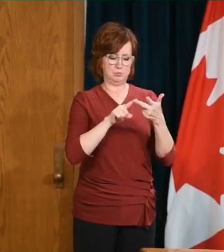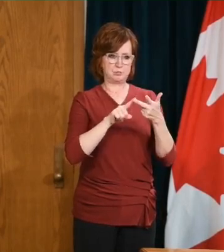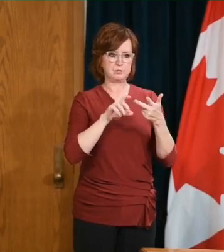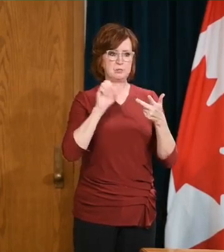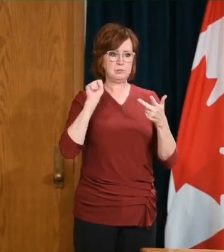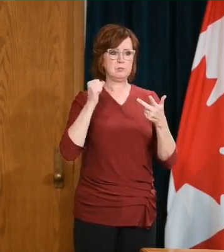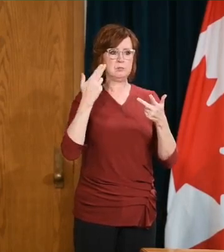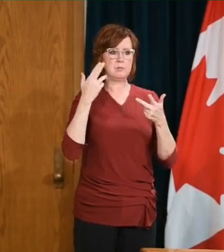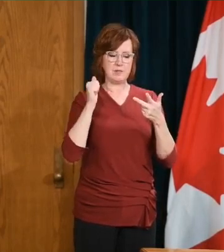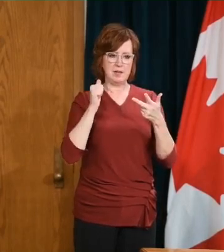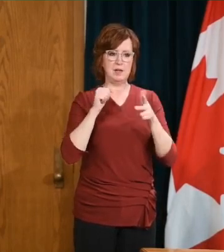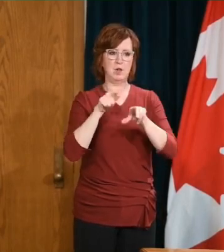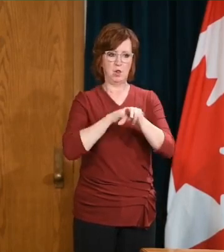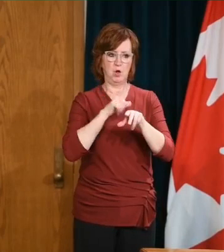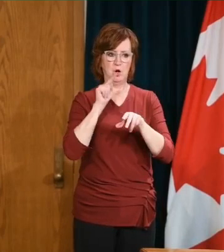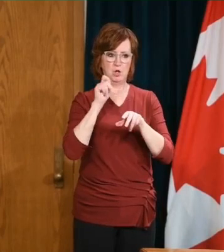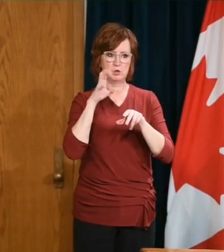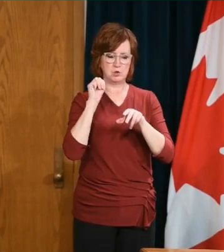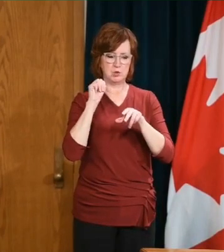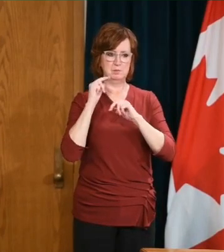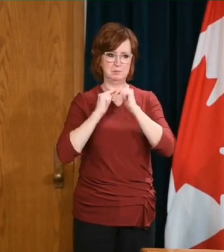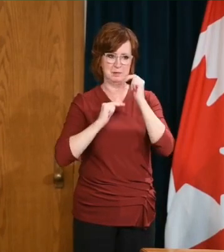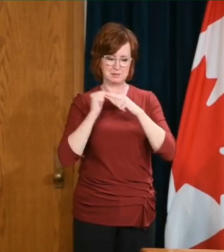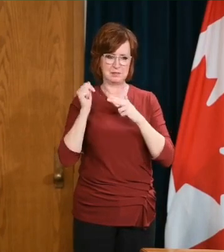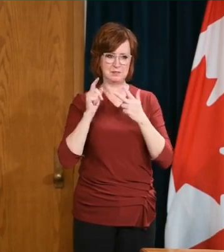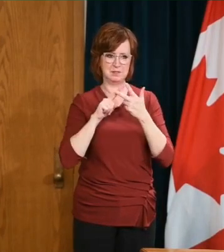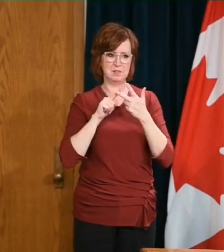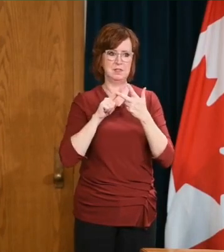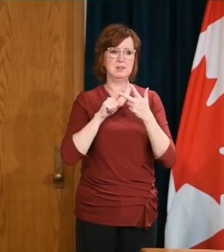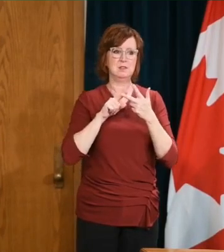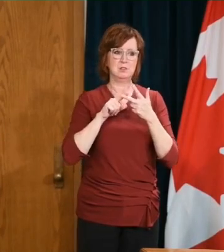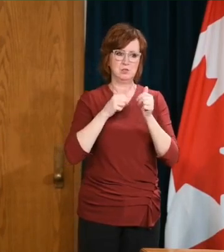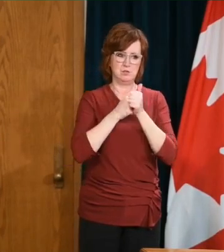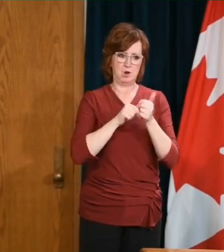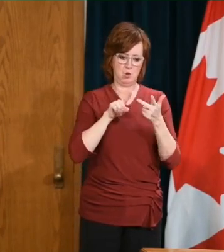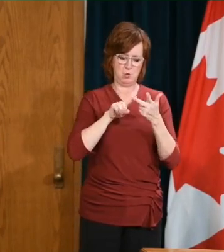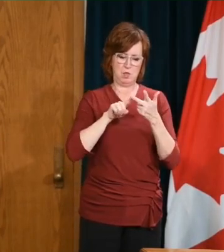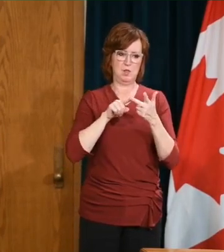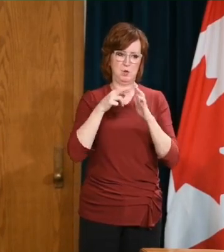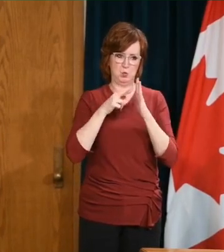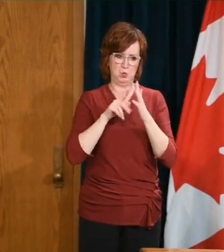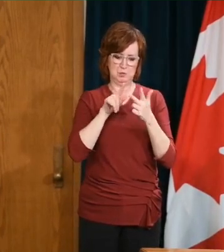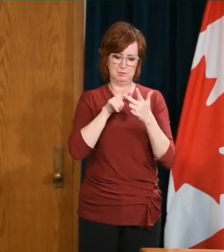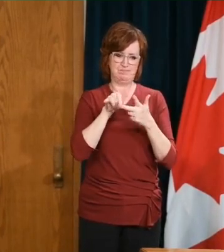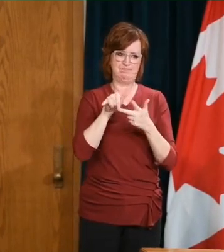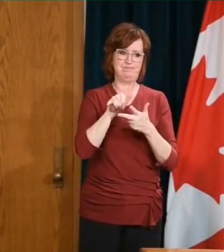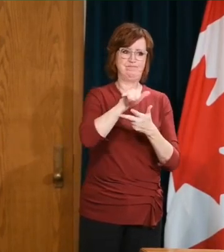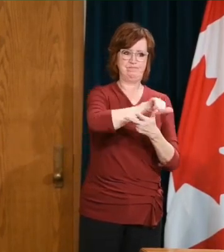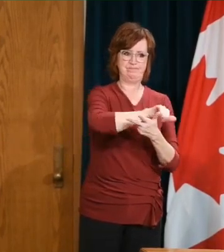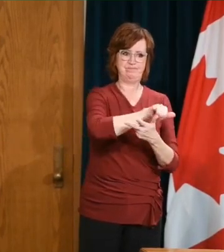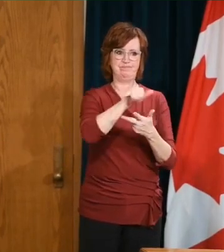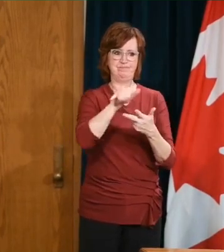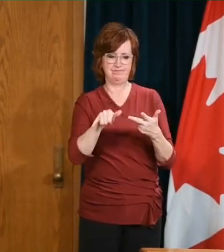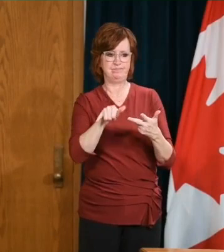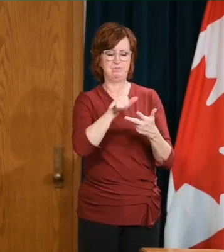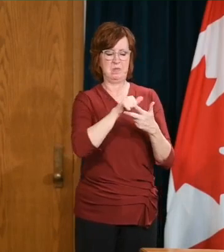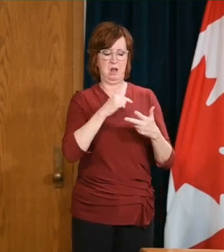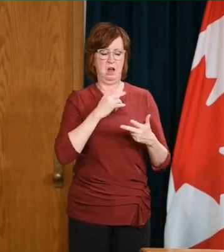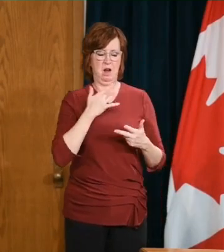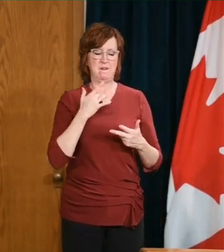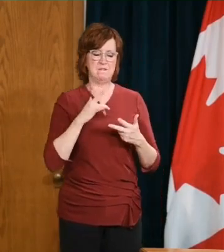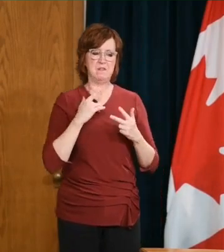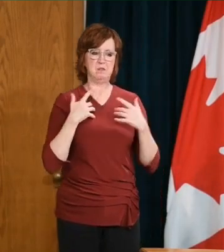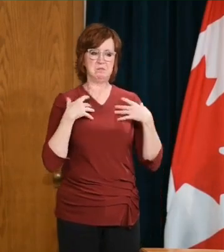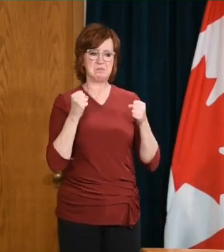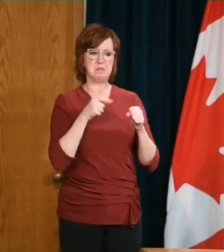care facilities and affiliates. And I'm confident that in most instances they certainly will be looking at